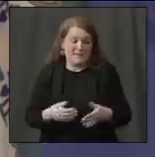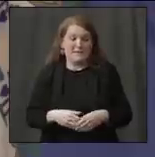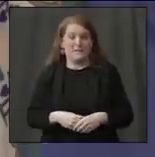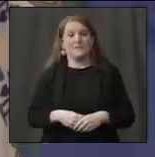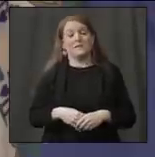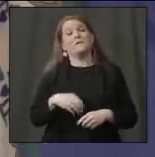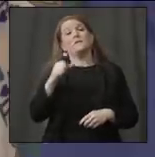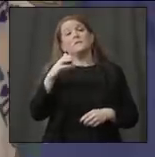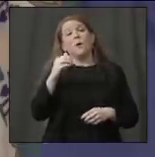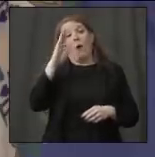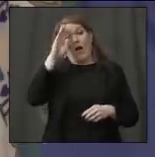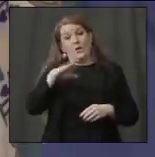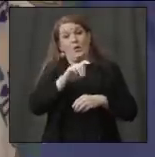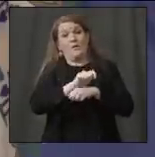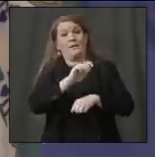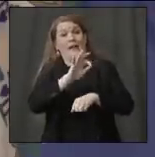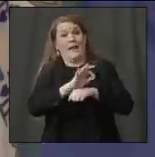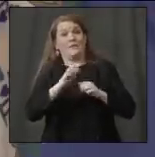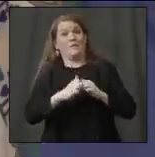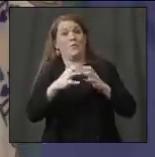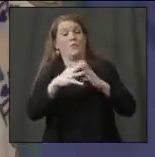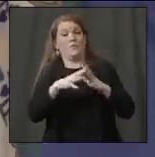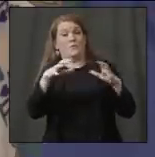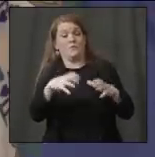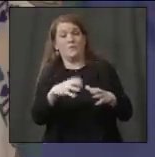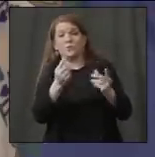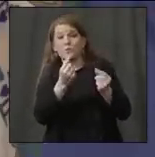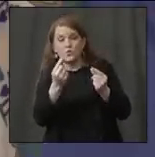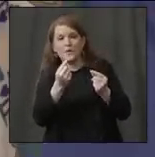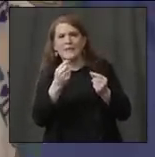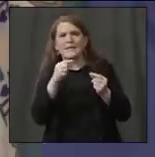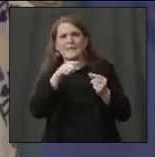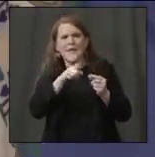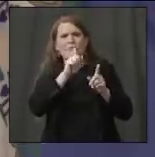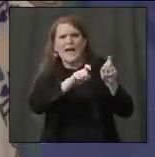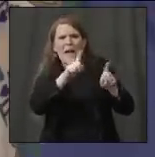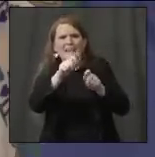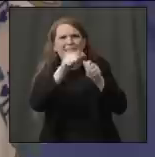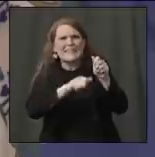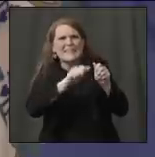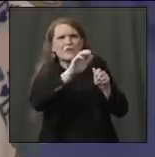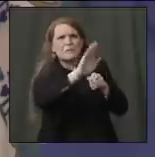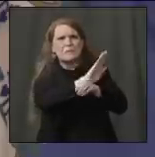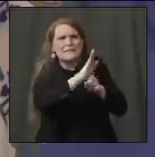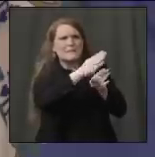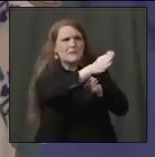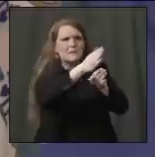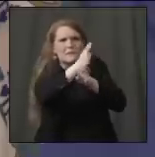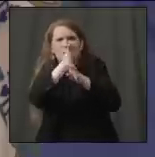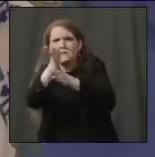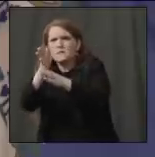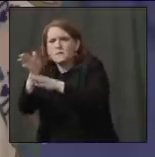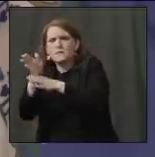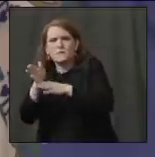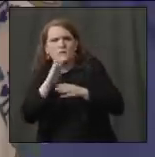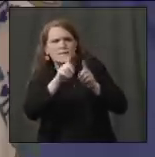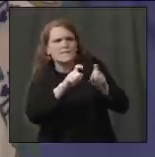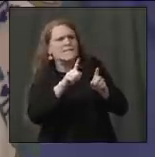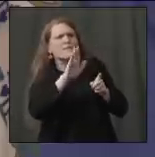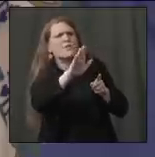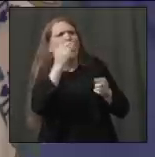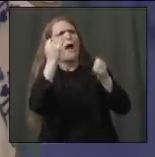things the task force is doing, Paz, is they were asking all the folks in industry, what are their best ideas in terms of how they can